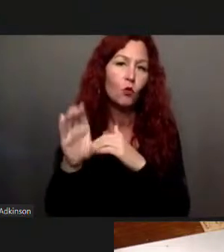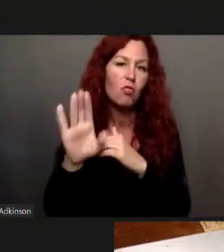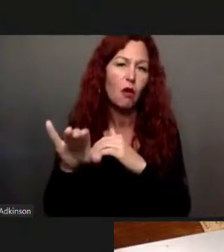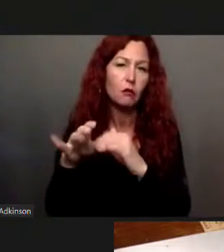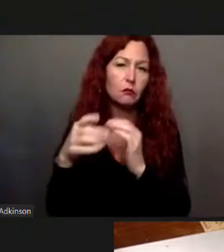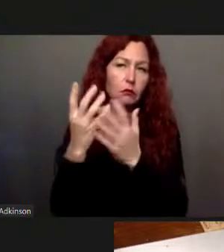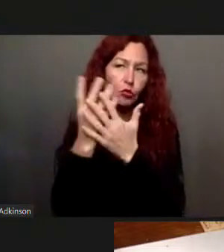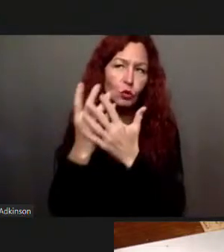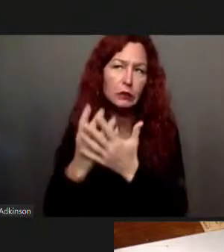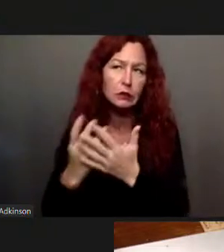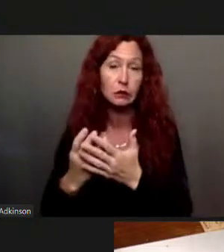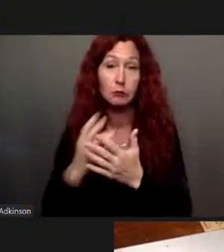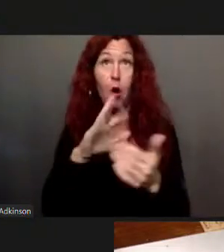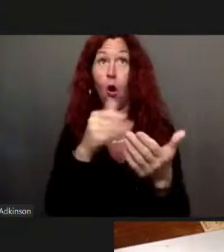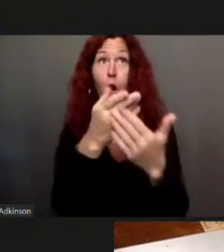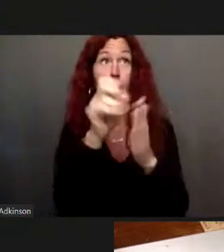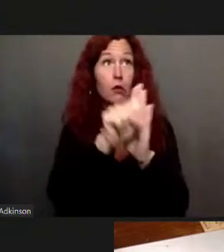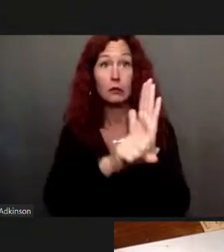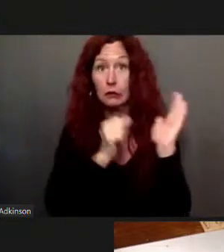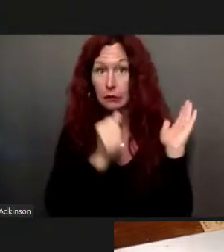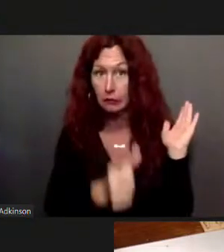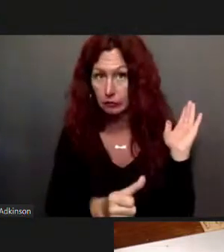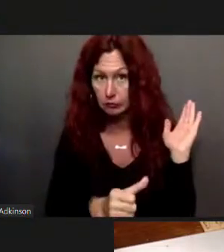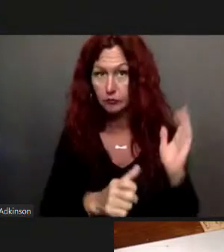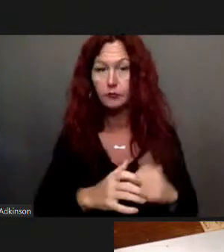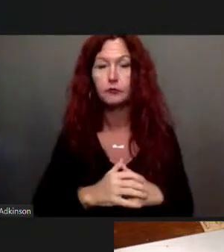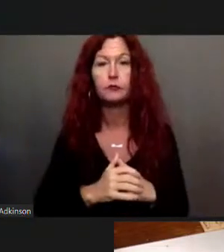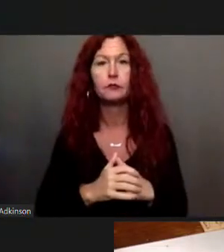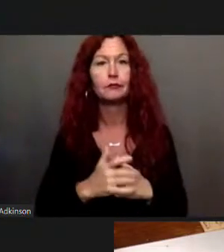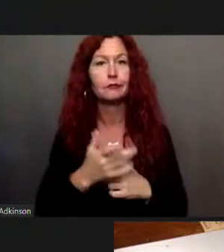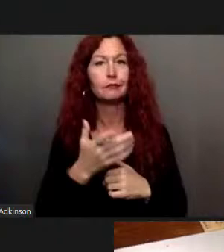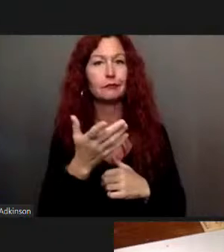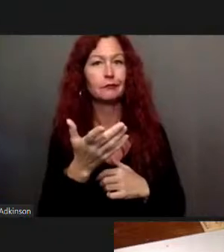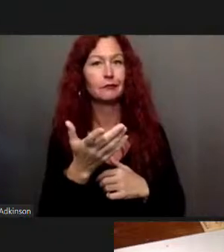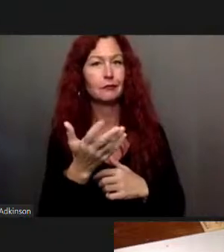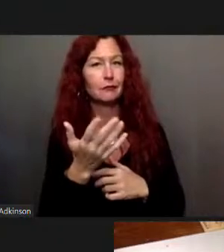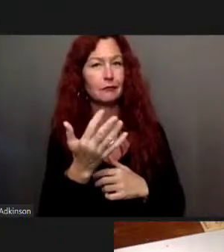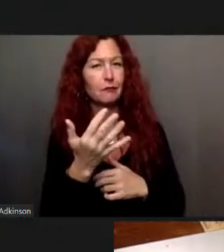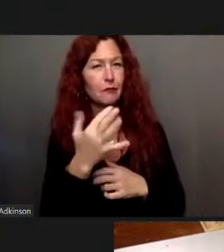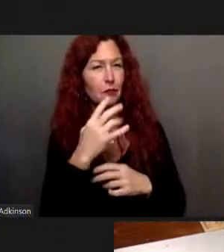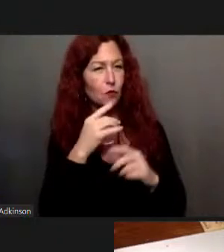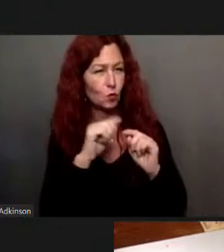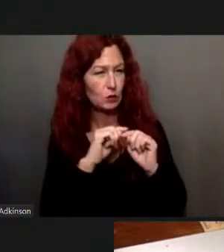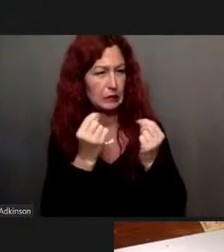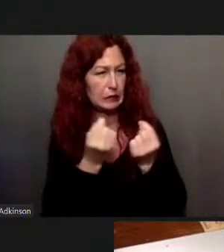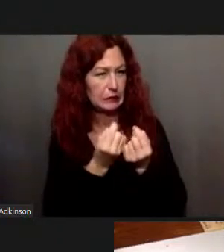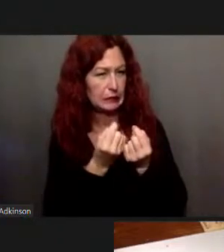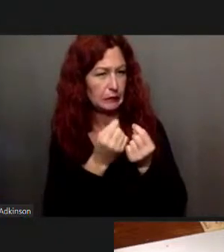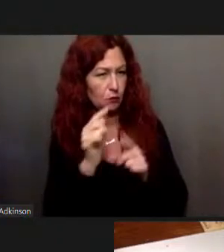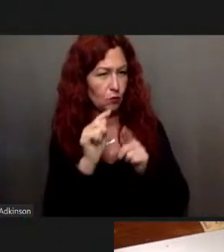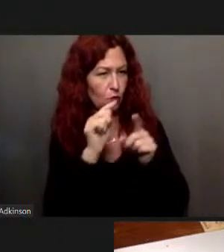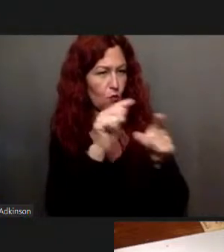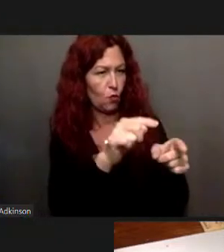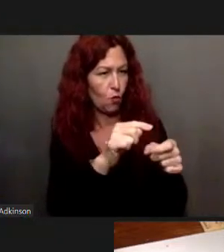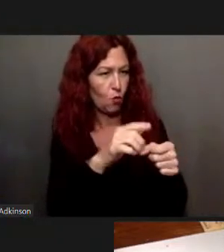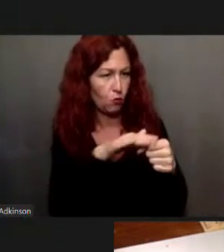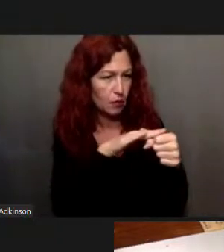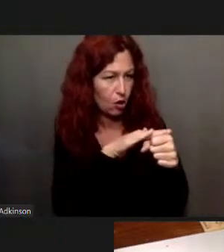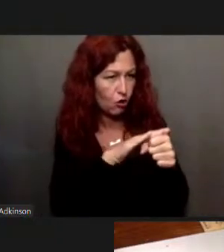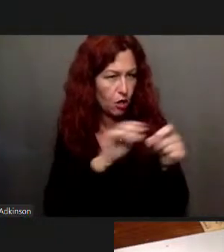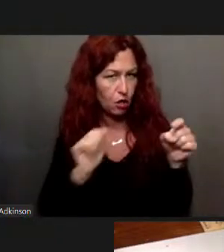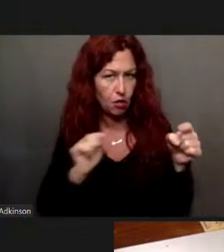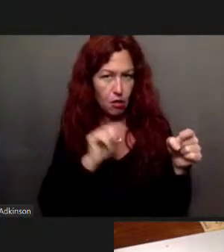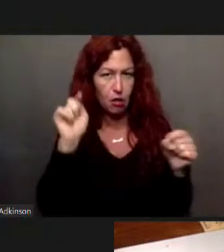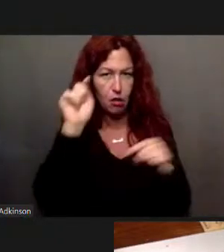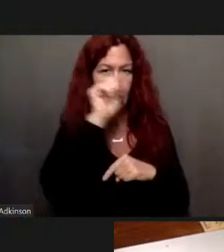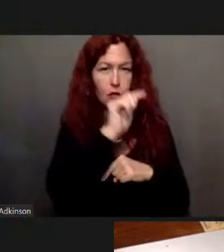government. But is there any way you can expand a little bit more on those surge teams in the hotspot areas? Sure. The surge teams